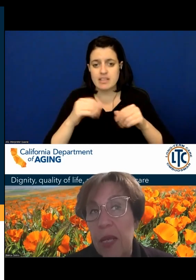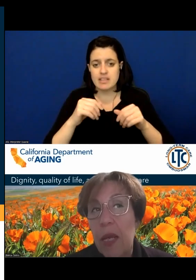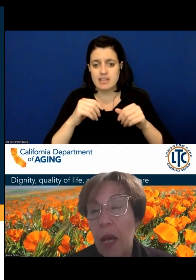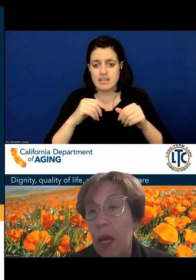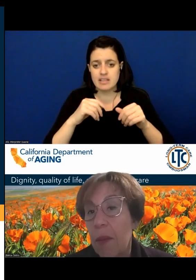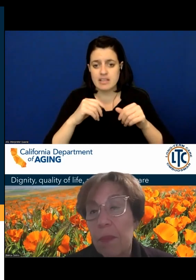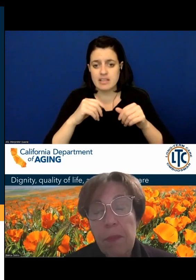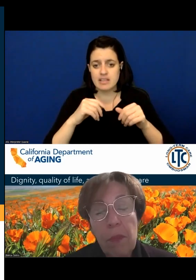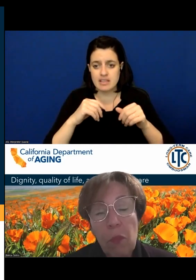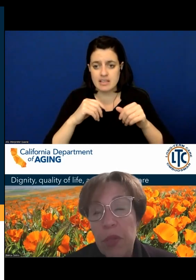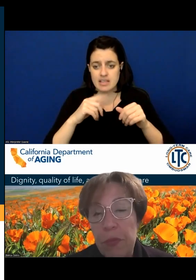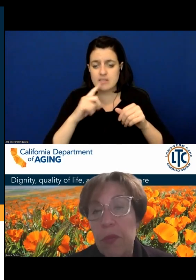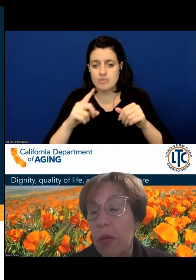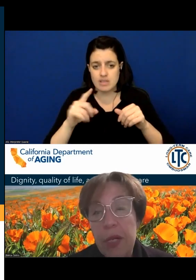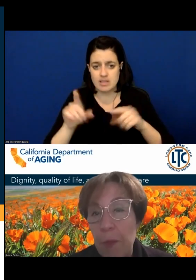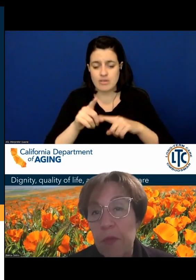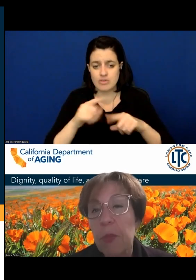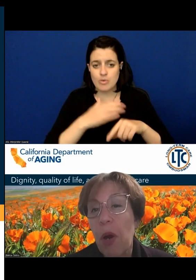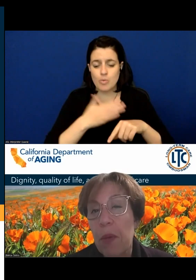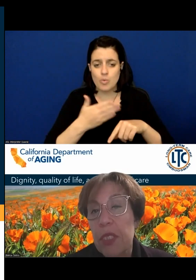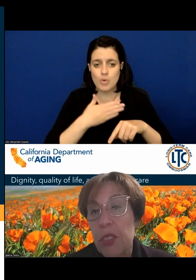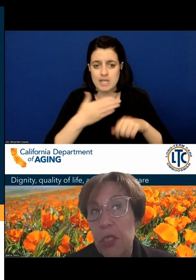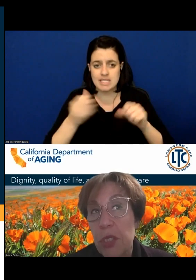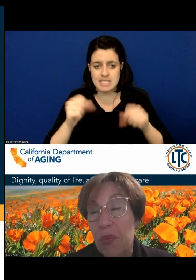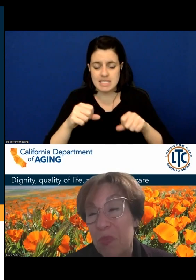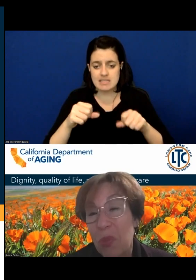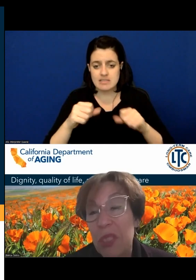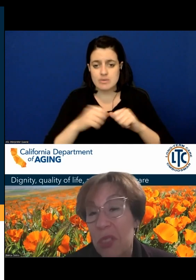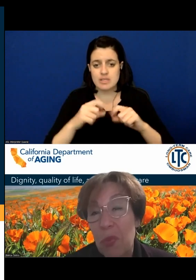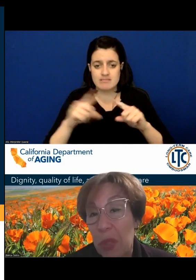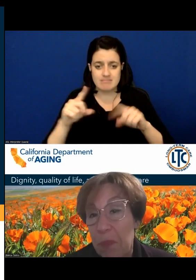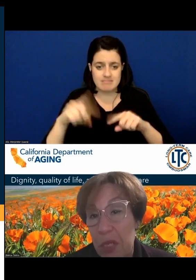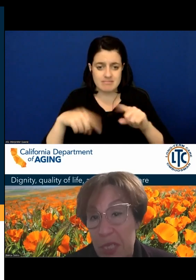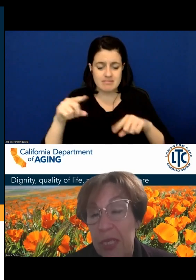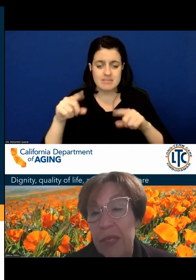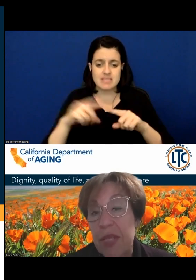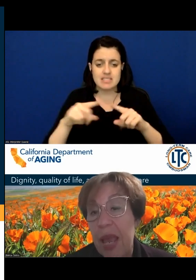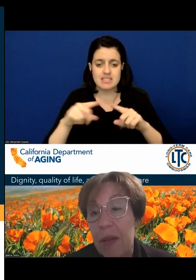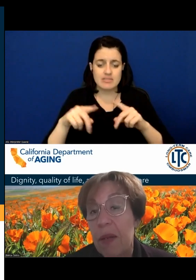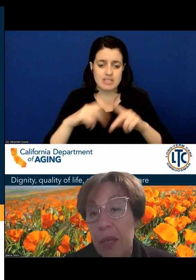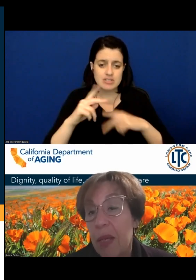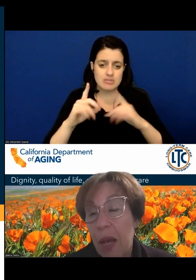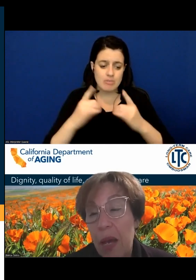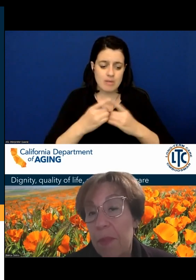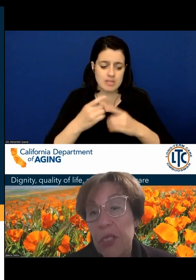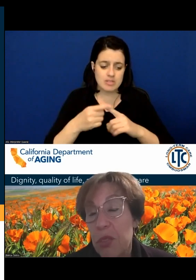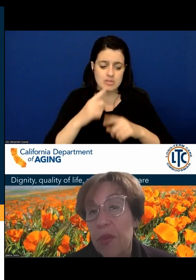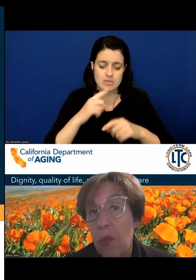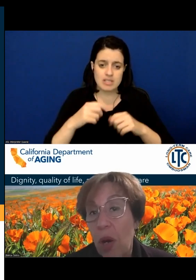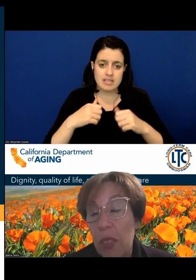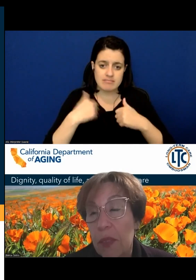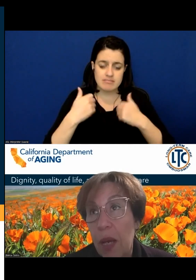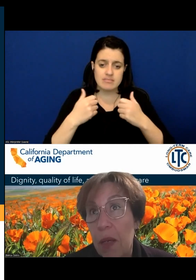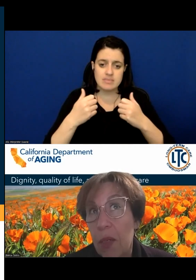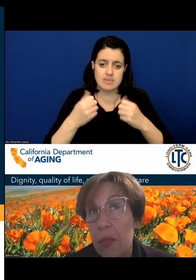willingness with a number of departments to really just roll up our sleeves and make sure that